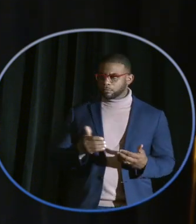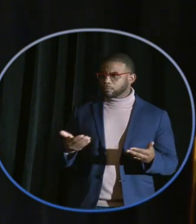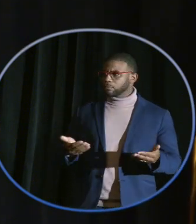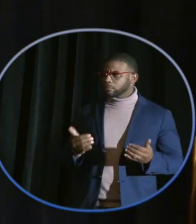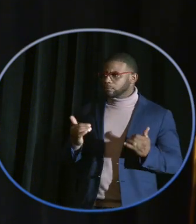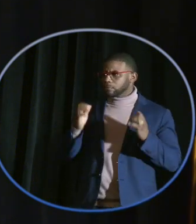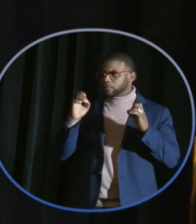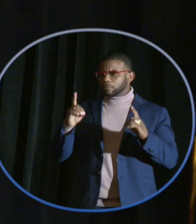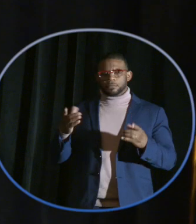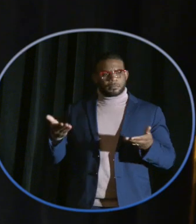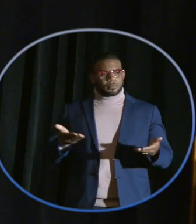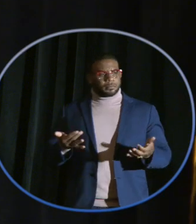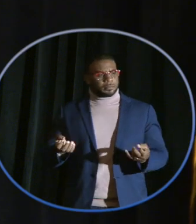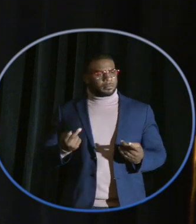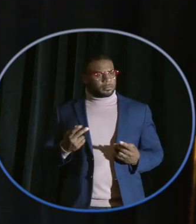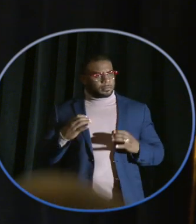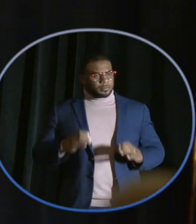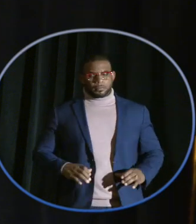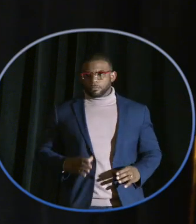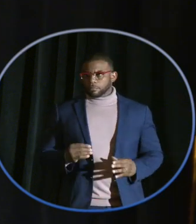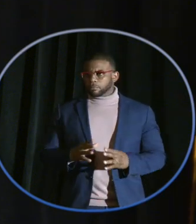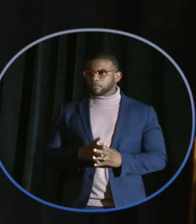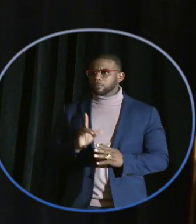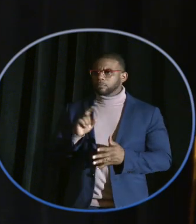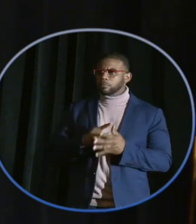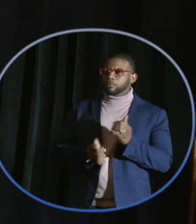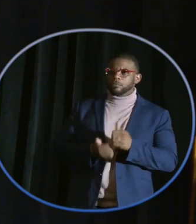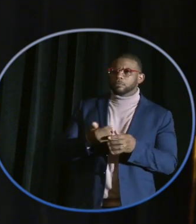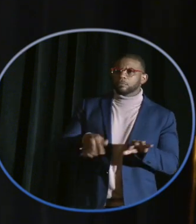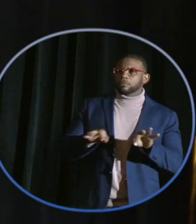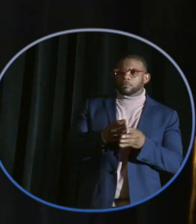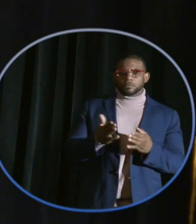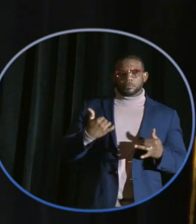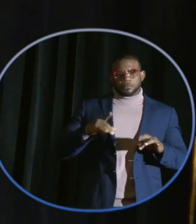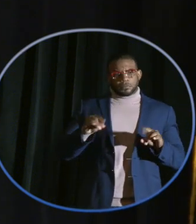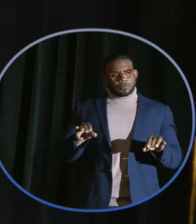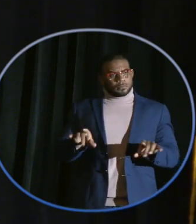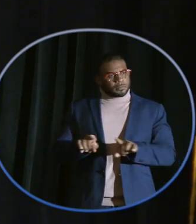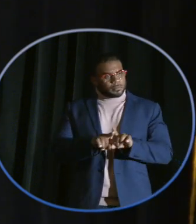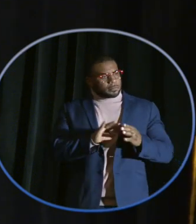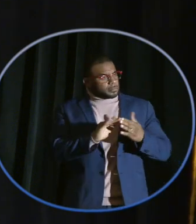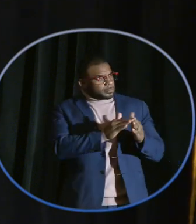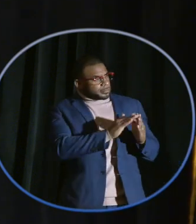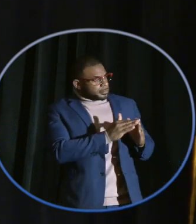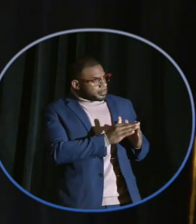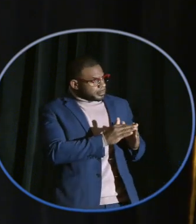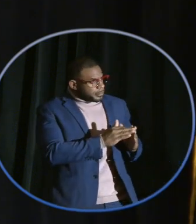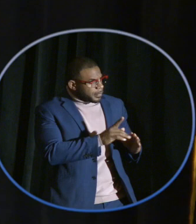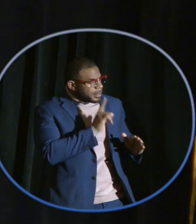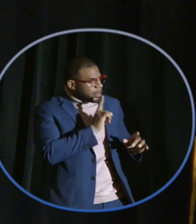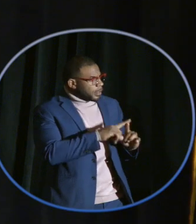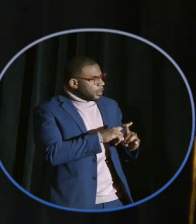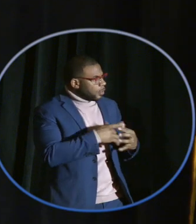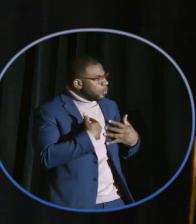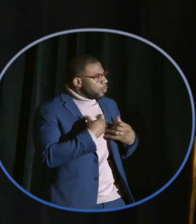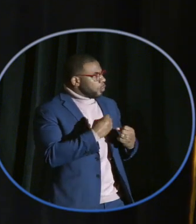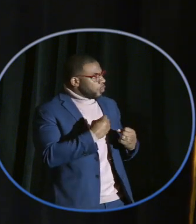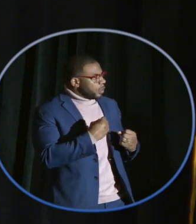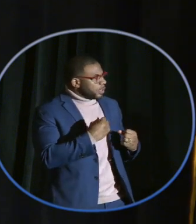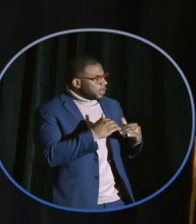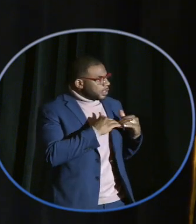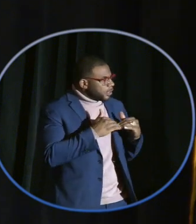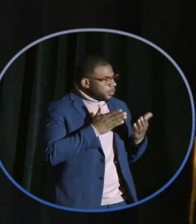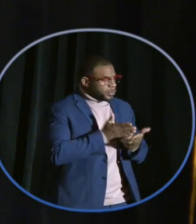hiring returning citizens. And one of the most important things that we can do as a community is to restore the